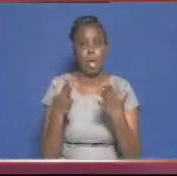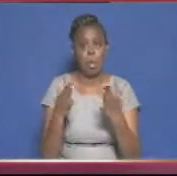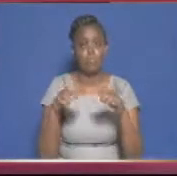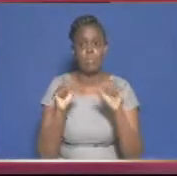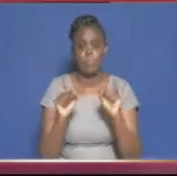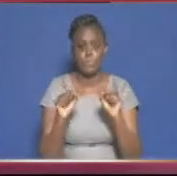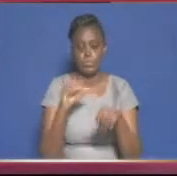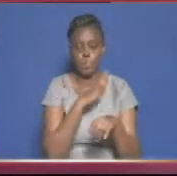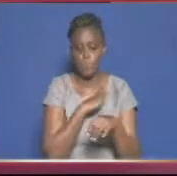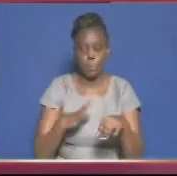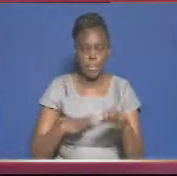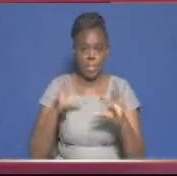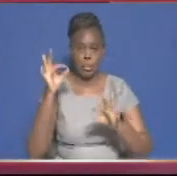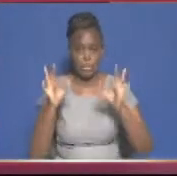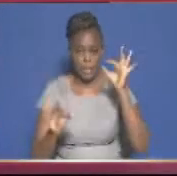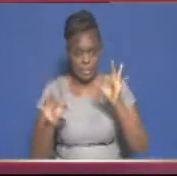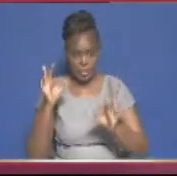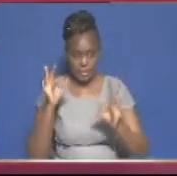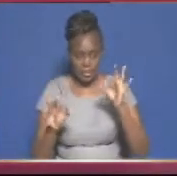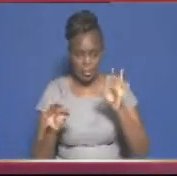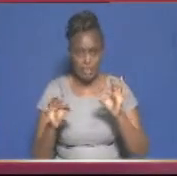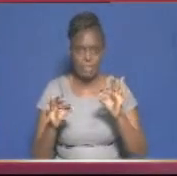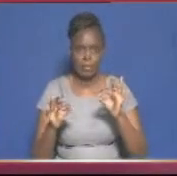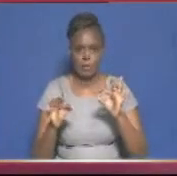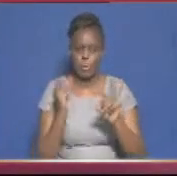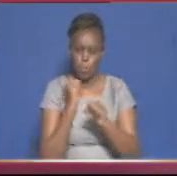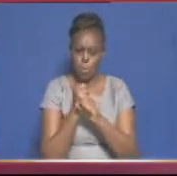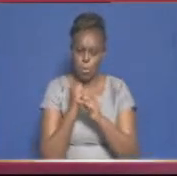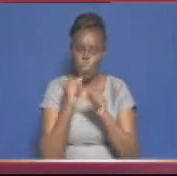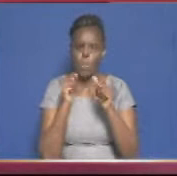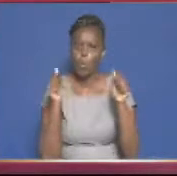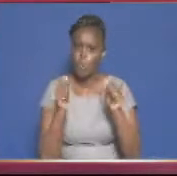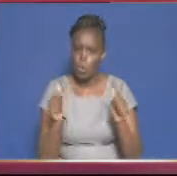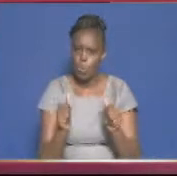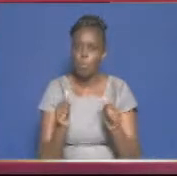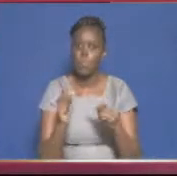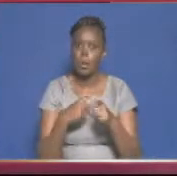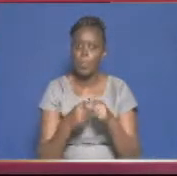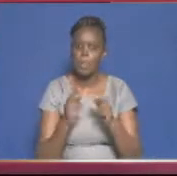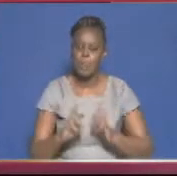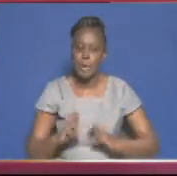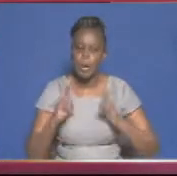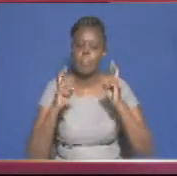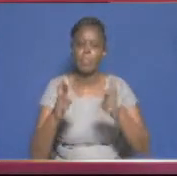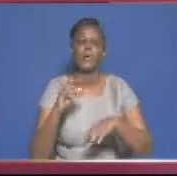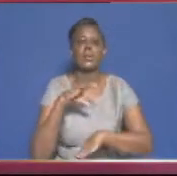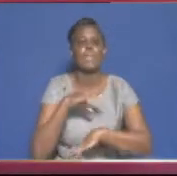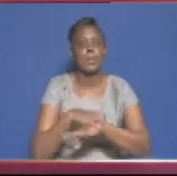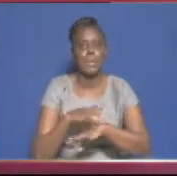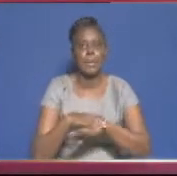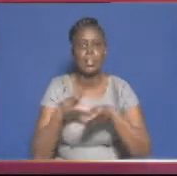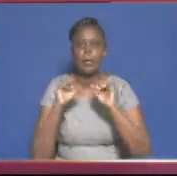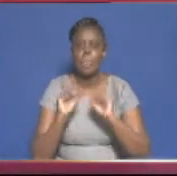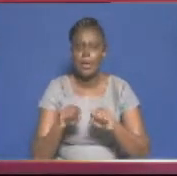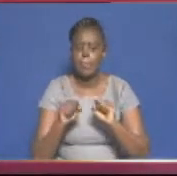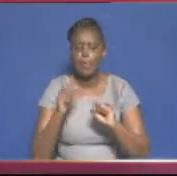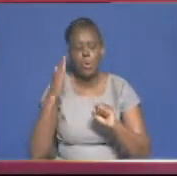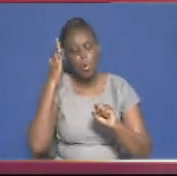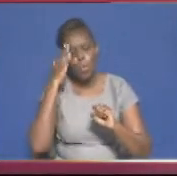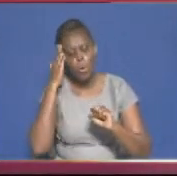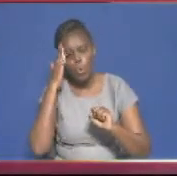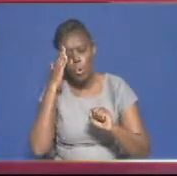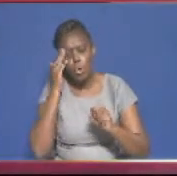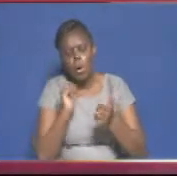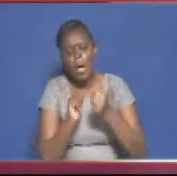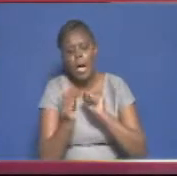that the Committee of Justice will do the proper work so that we get that report, Mr. Speaker, so that we'll be able to know what